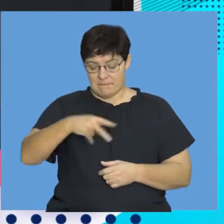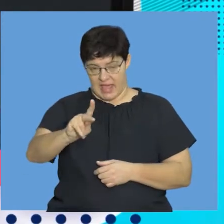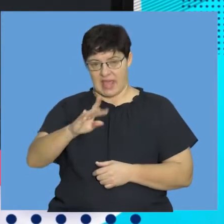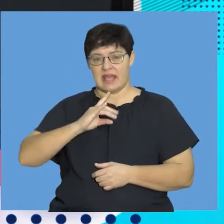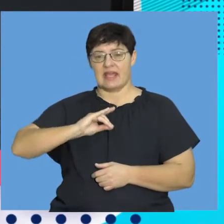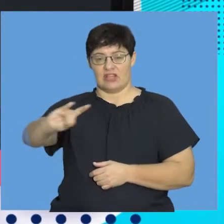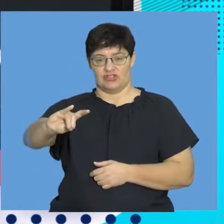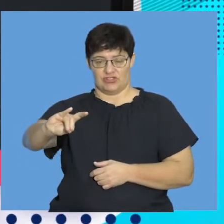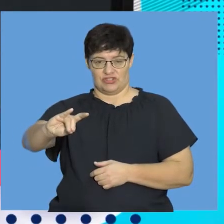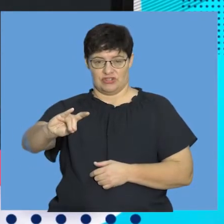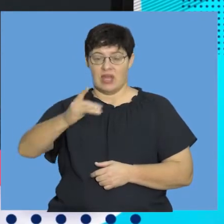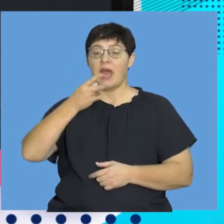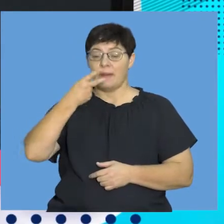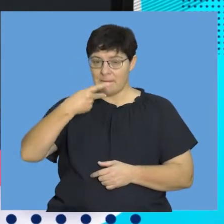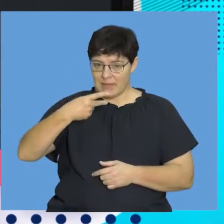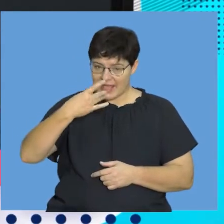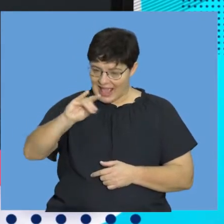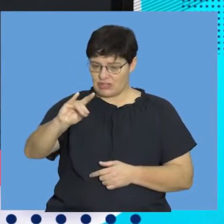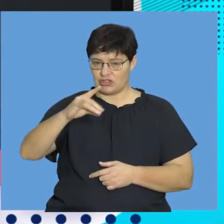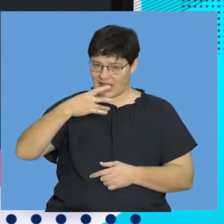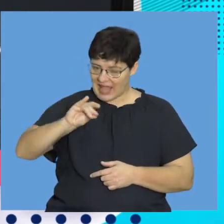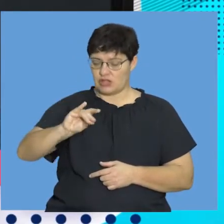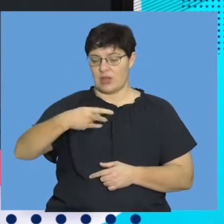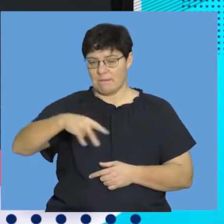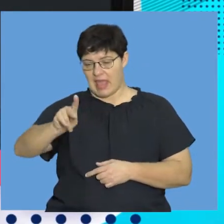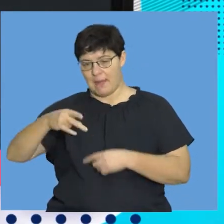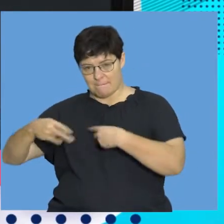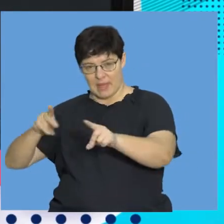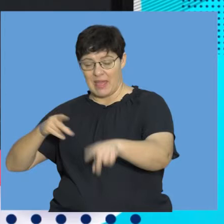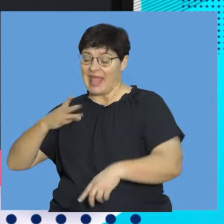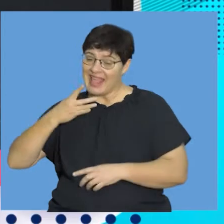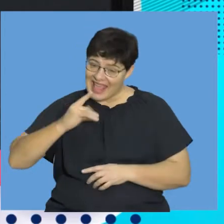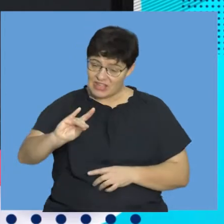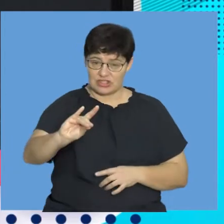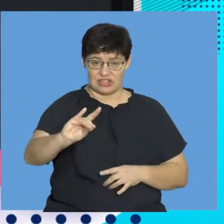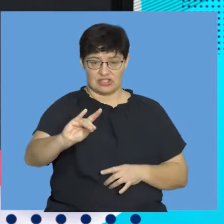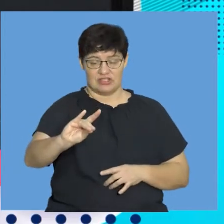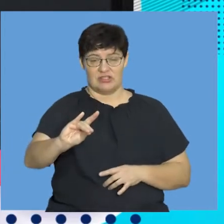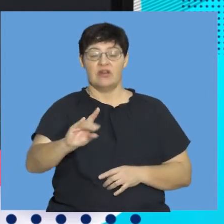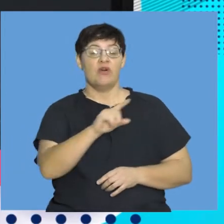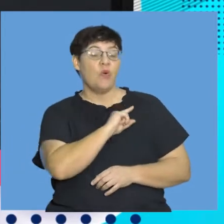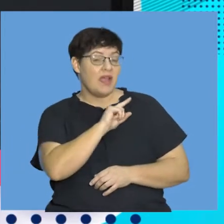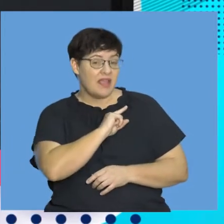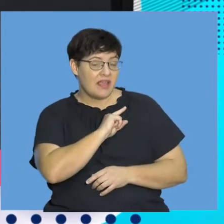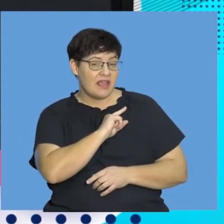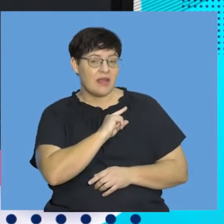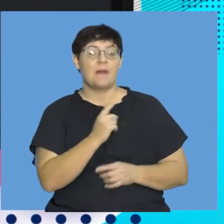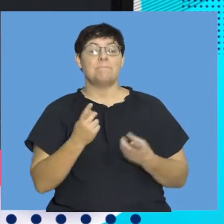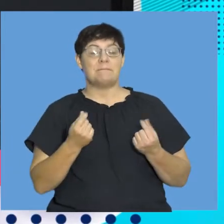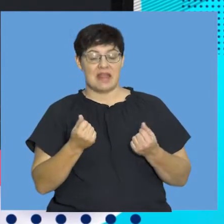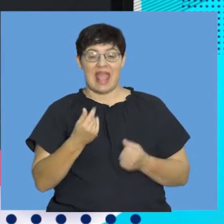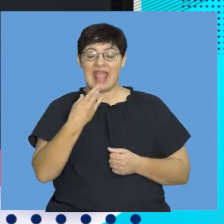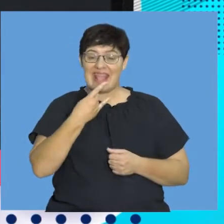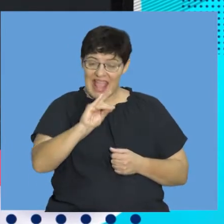payments, only cash payments. Guys, I'm emphasizing the word cash because remember, we are dealing